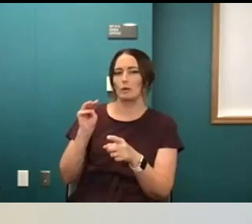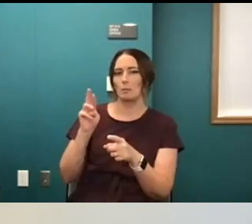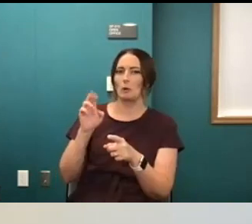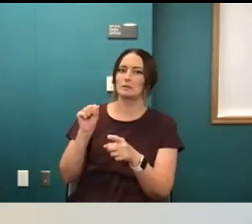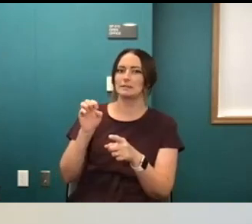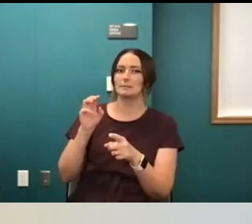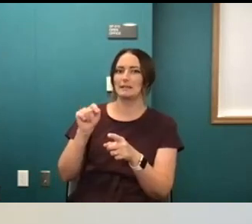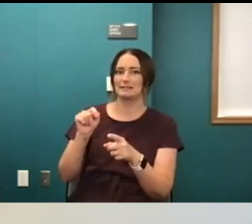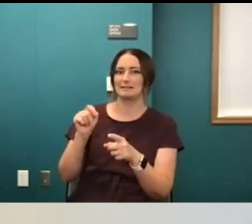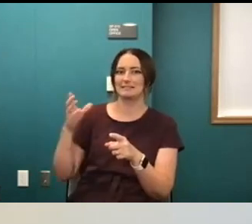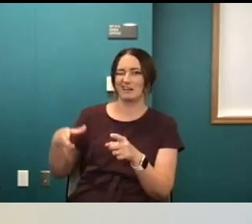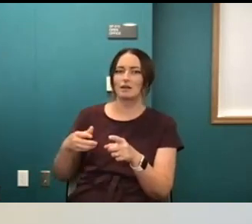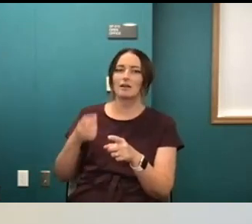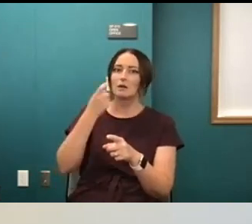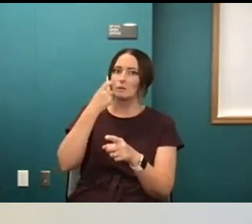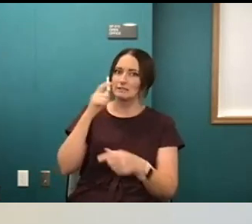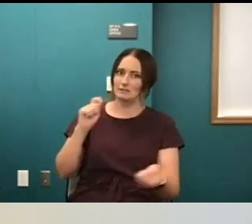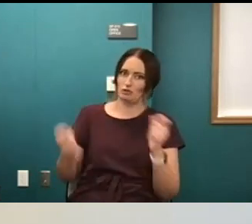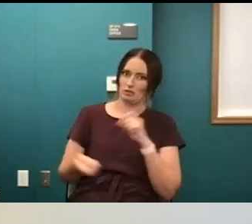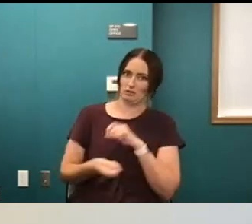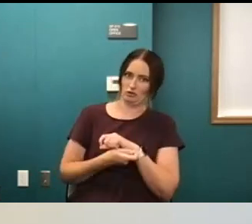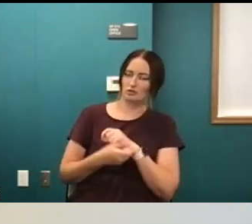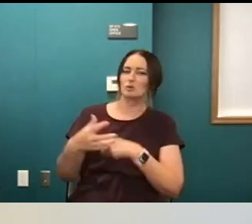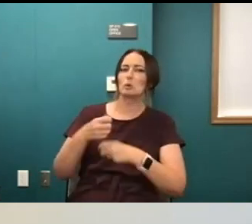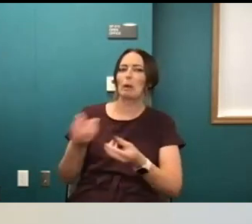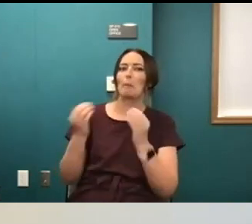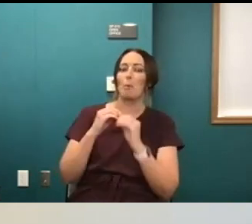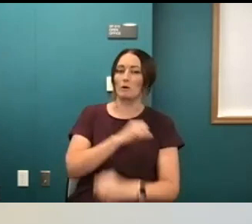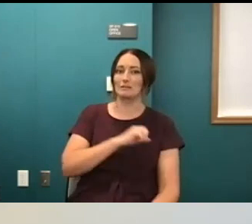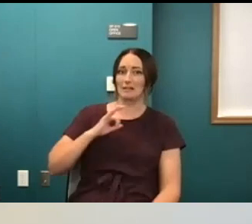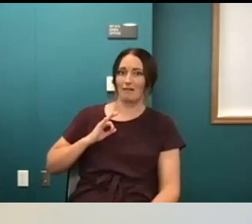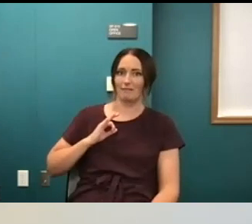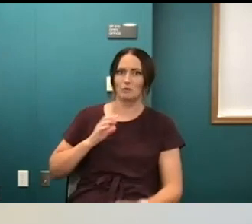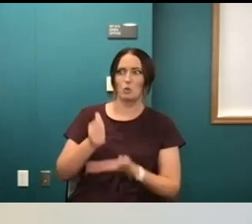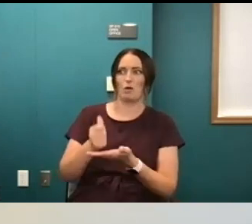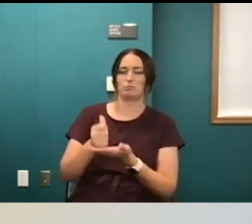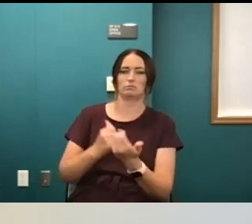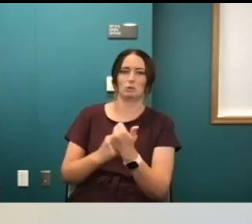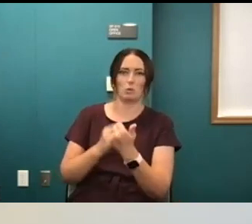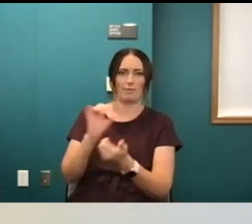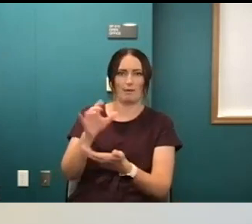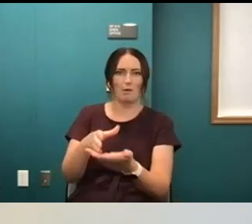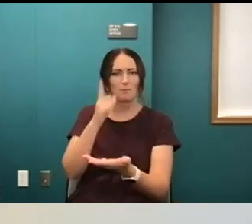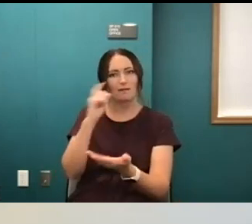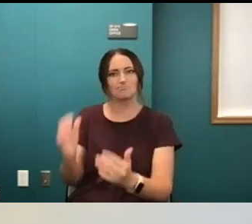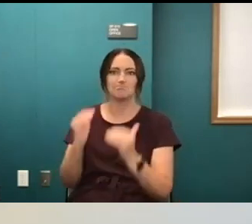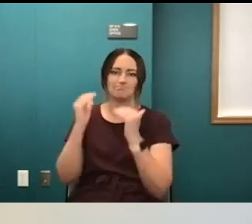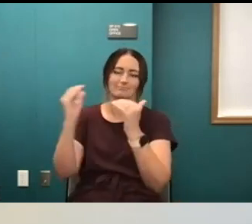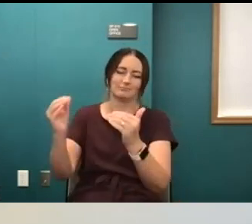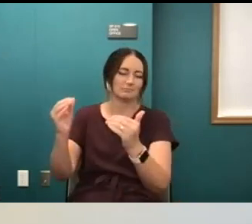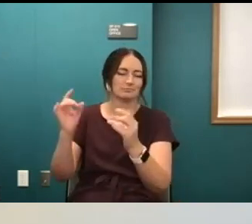made quite a bit of changes in the last couple of years to get additional staff on to really support this, because we know upgrades can sometimes be a little bit of a